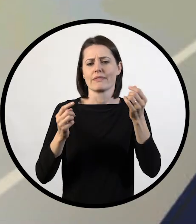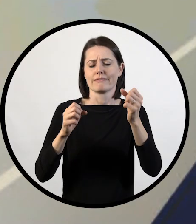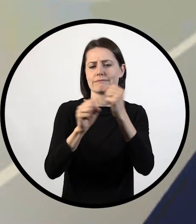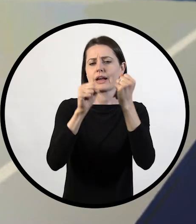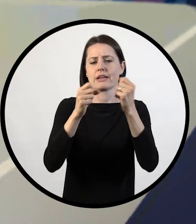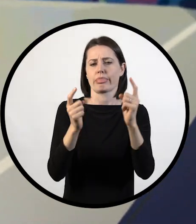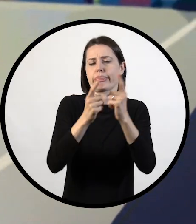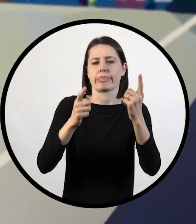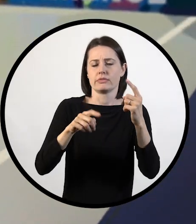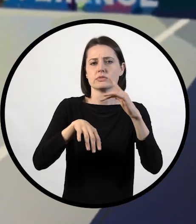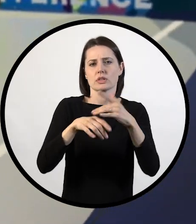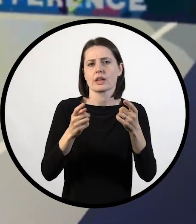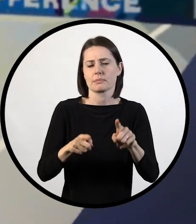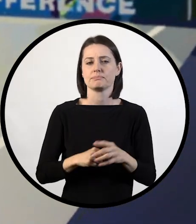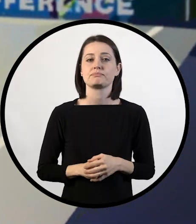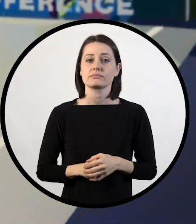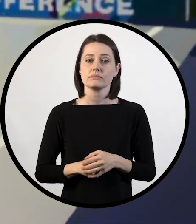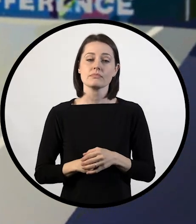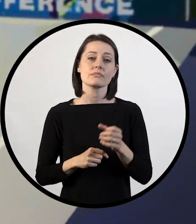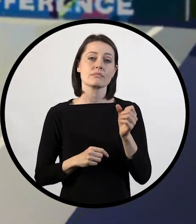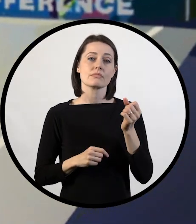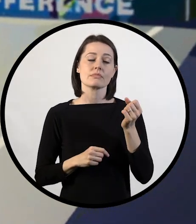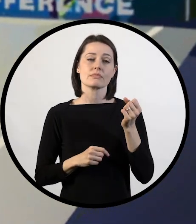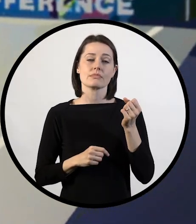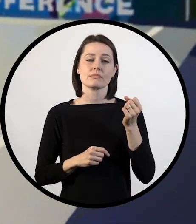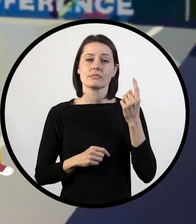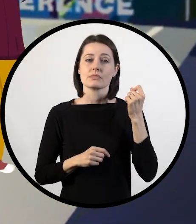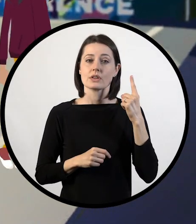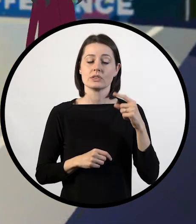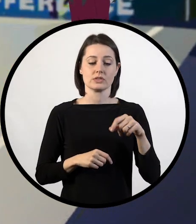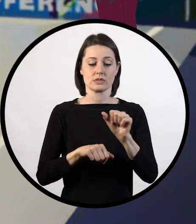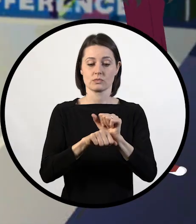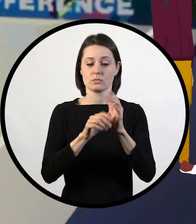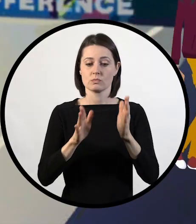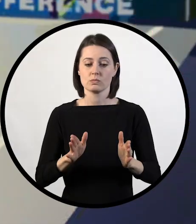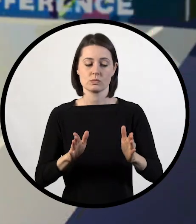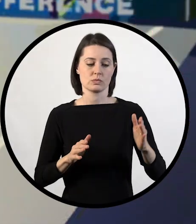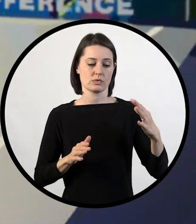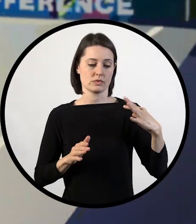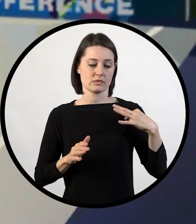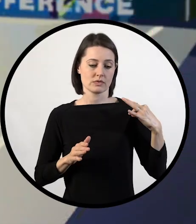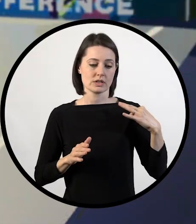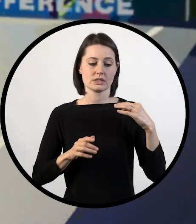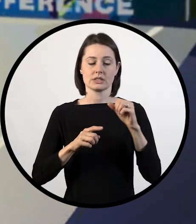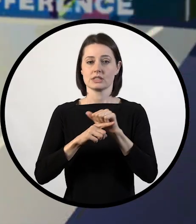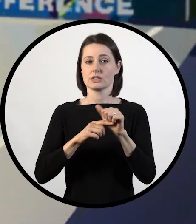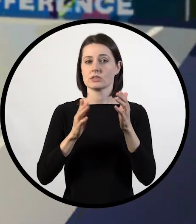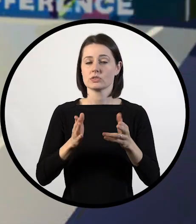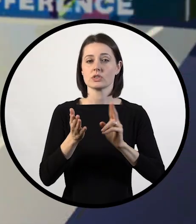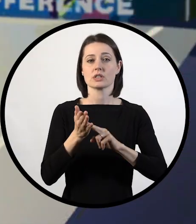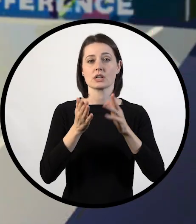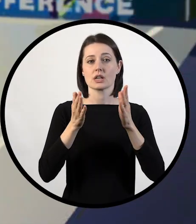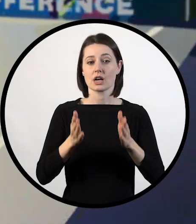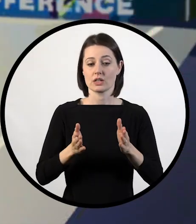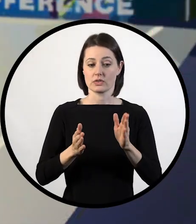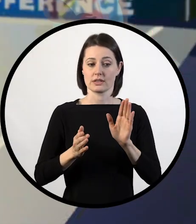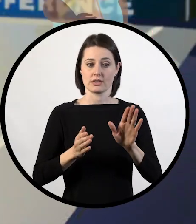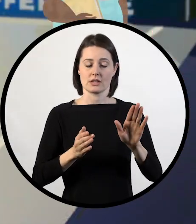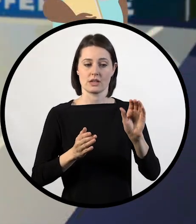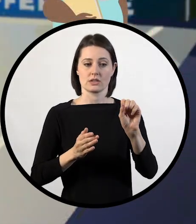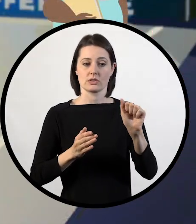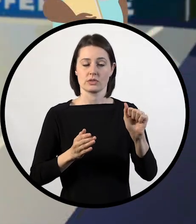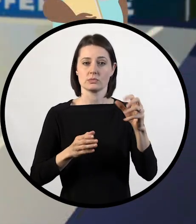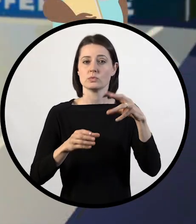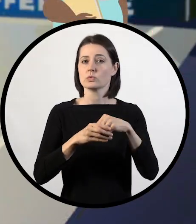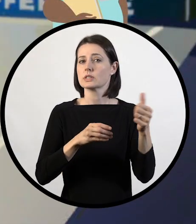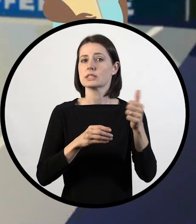excluding contact incidental to a physical altercation. The sexual abuse of a youth by an employee, volunteer, intern, or